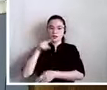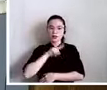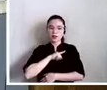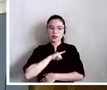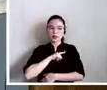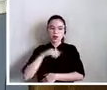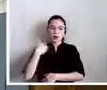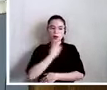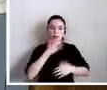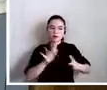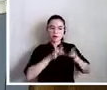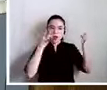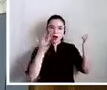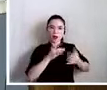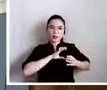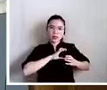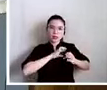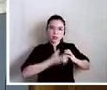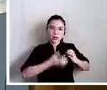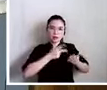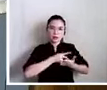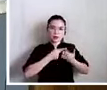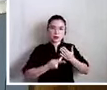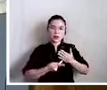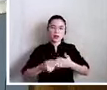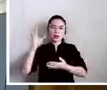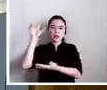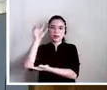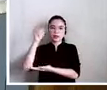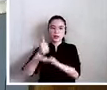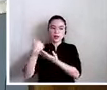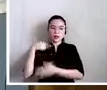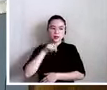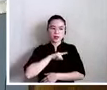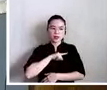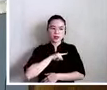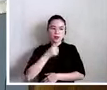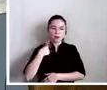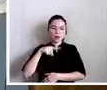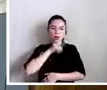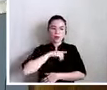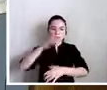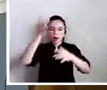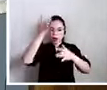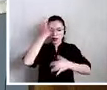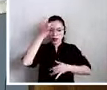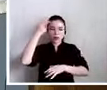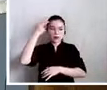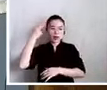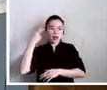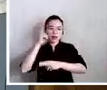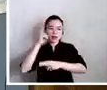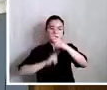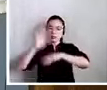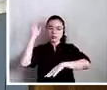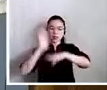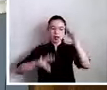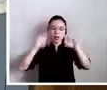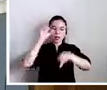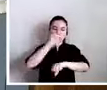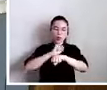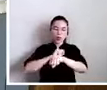is cast down by failure. Santo Niño, help us. When we are ill and our head and hands cannot work and we are